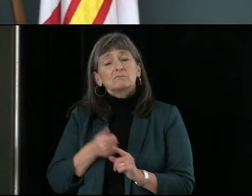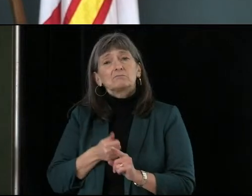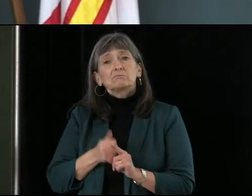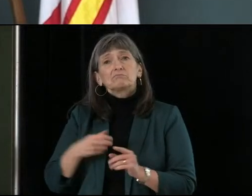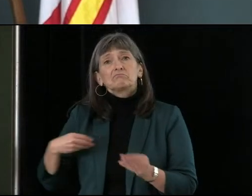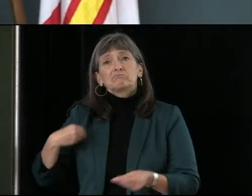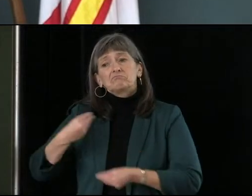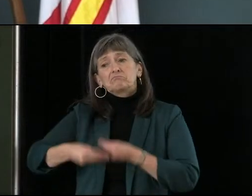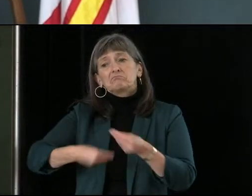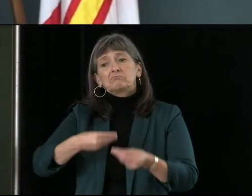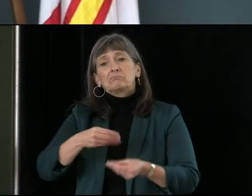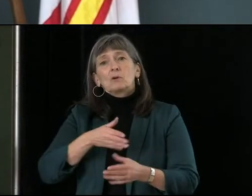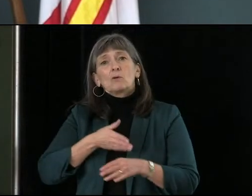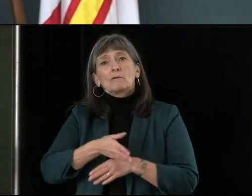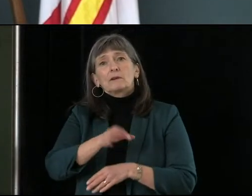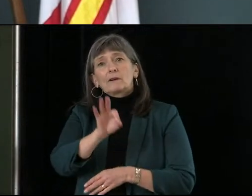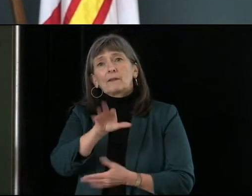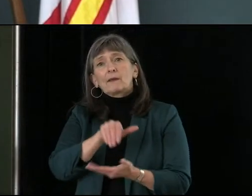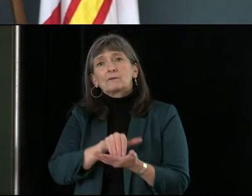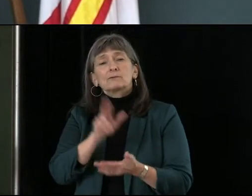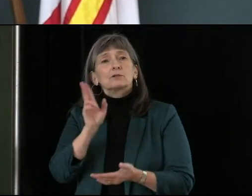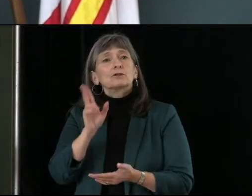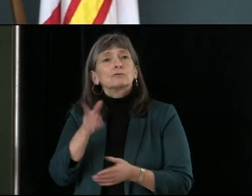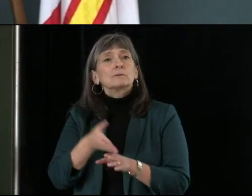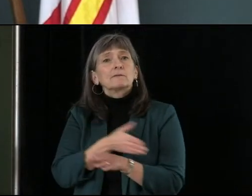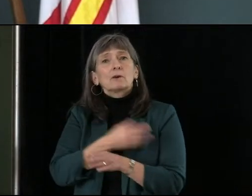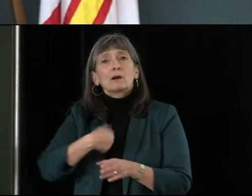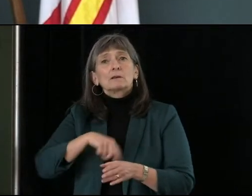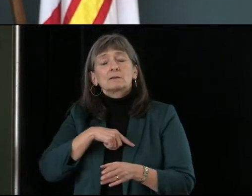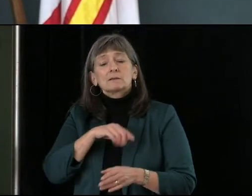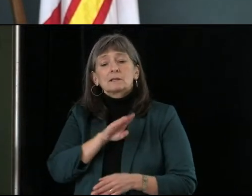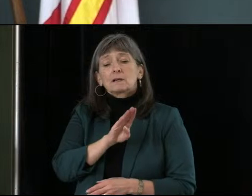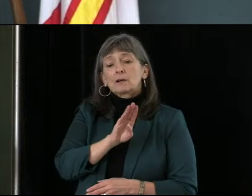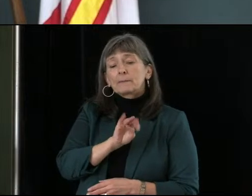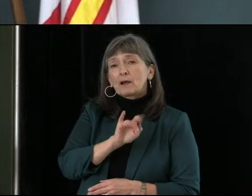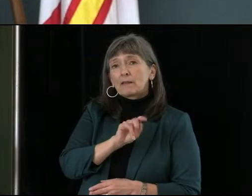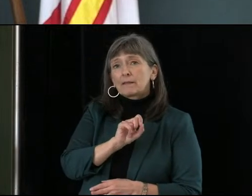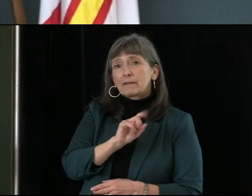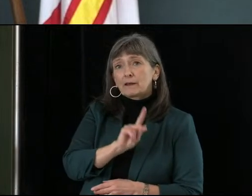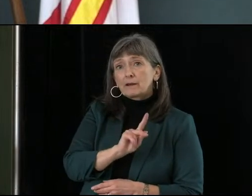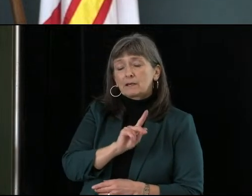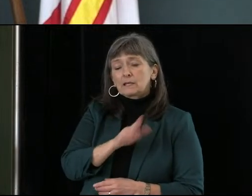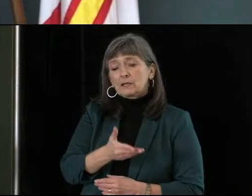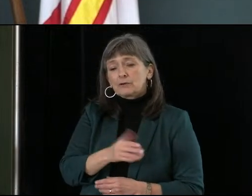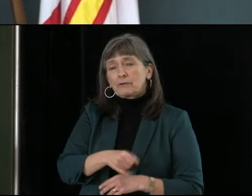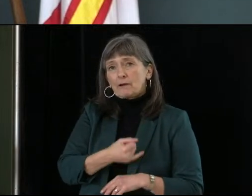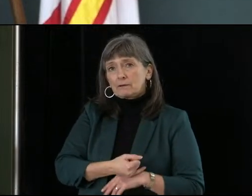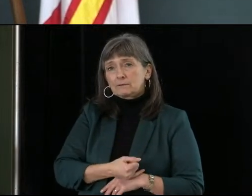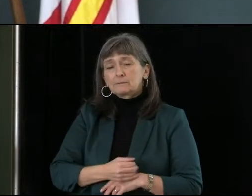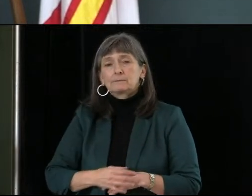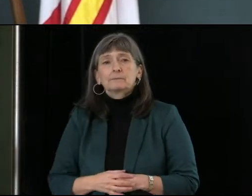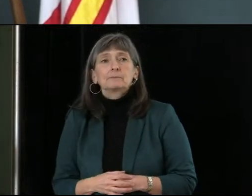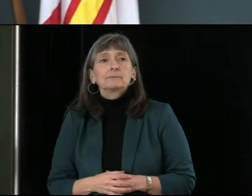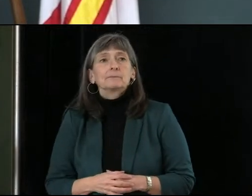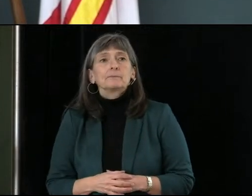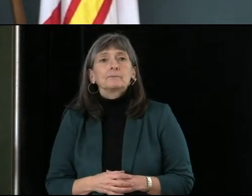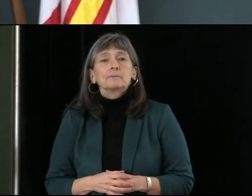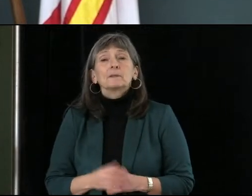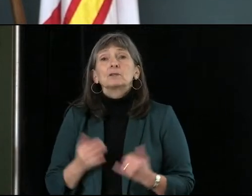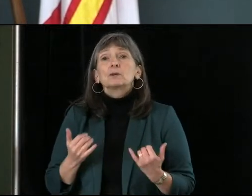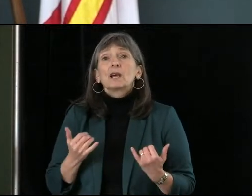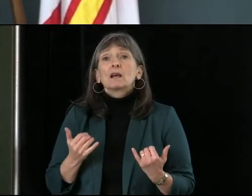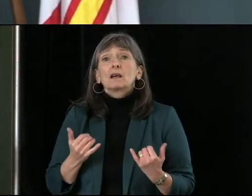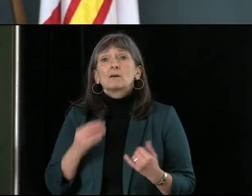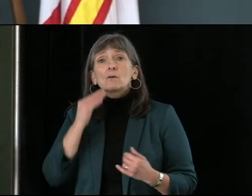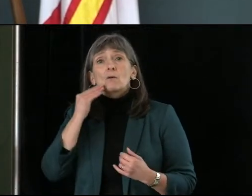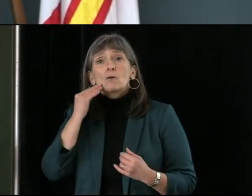over 9,000 years of history, including the Beothuk of the island of Newfoundland. Today, this province is home